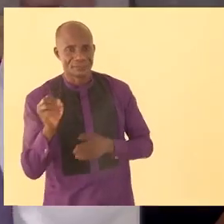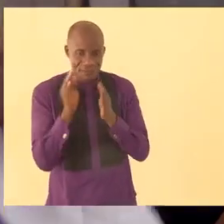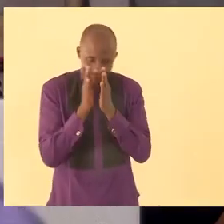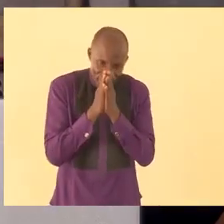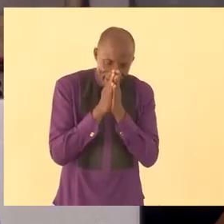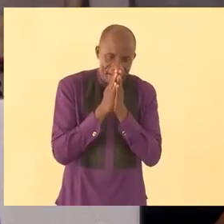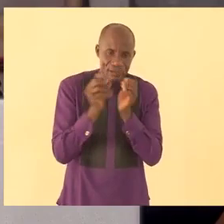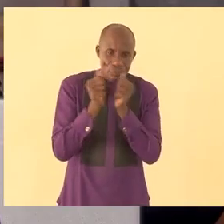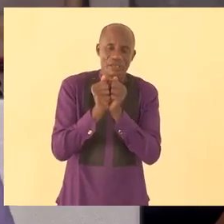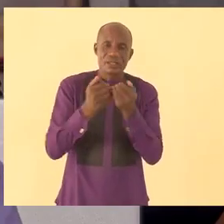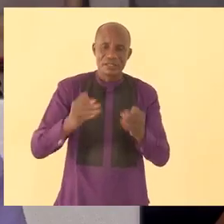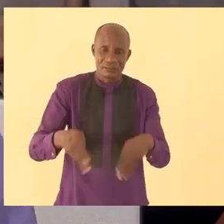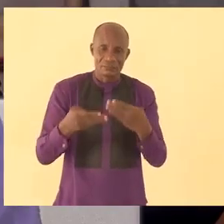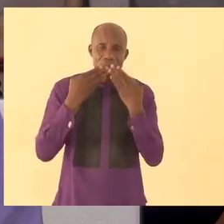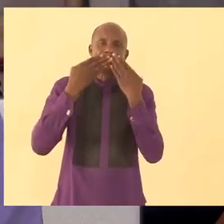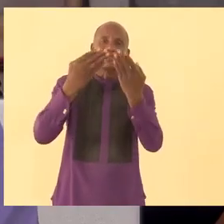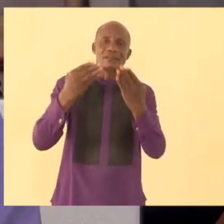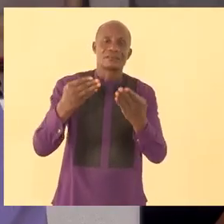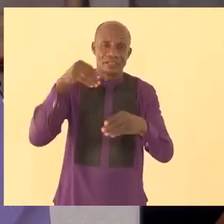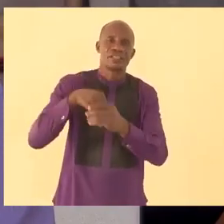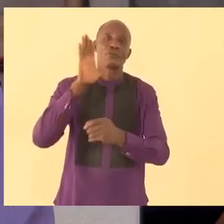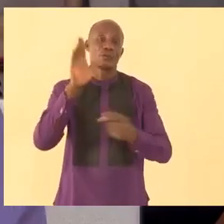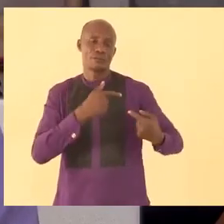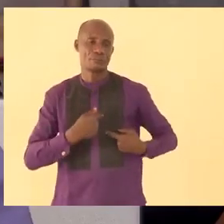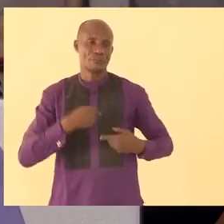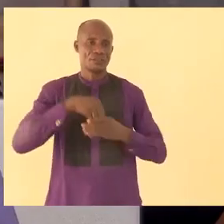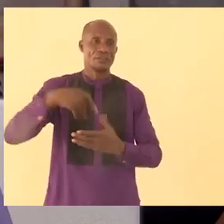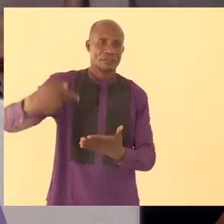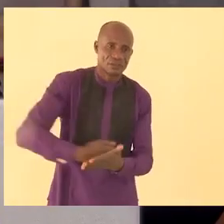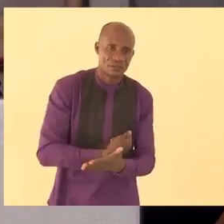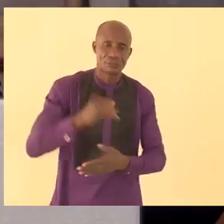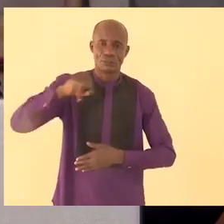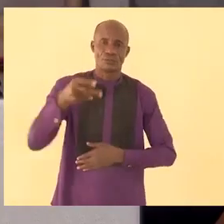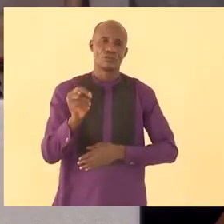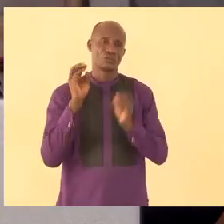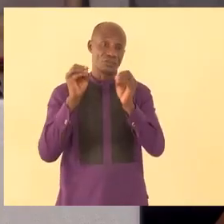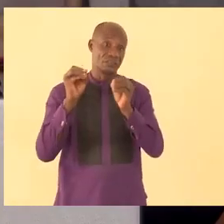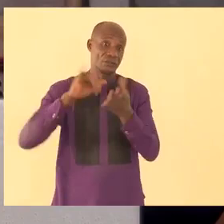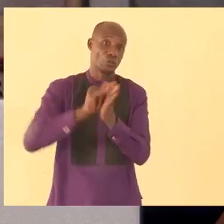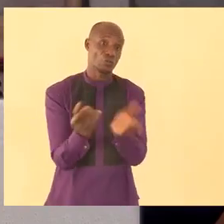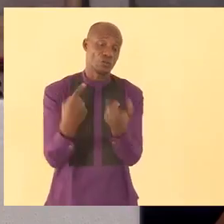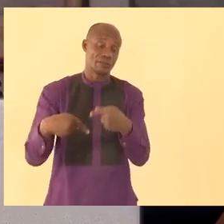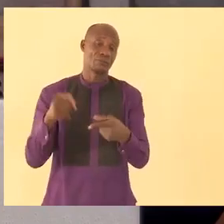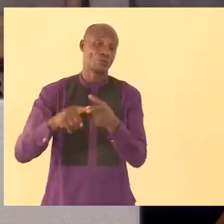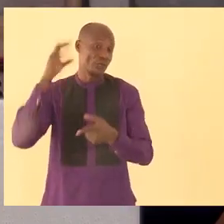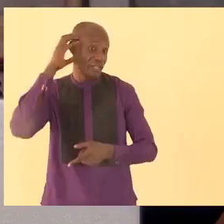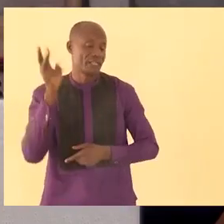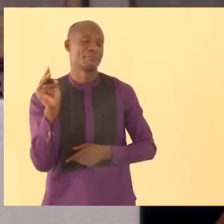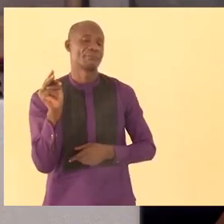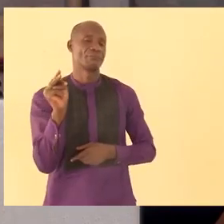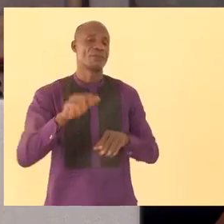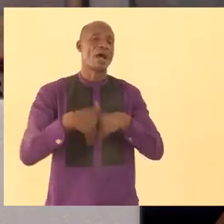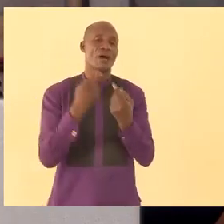So pray with thanksgiving in your hearts, he says. Now in the gospel, John teaches those who came to hear